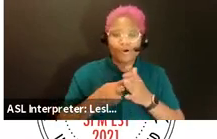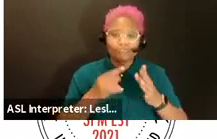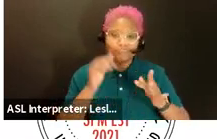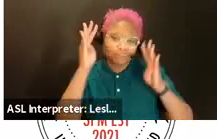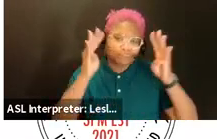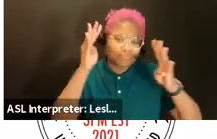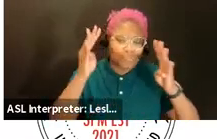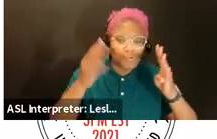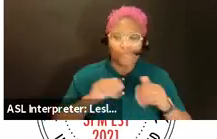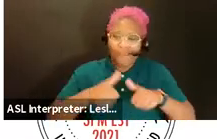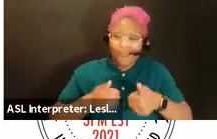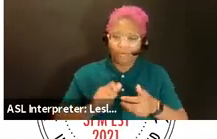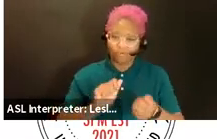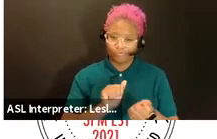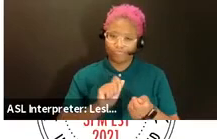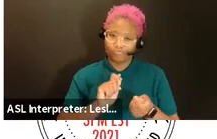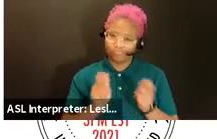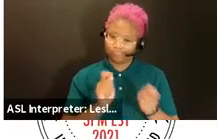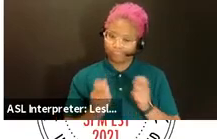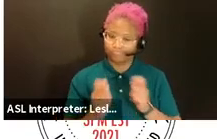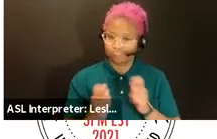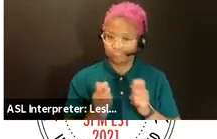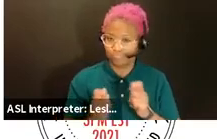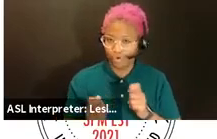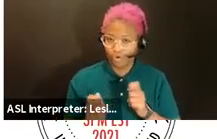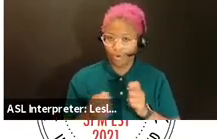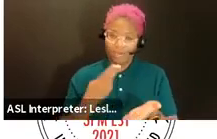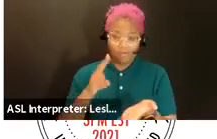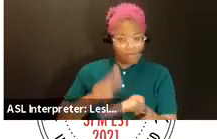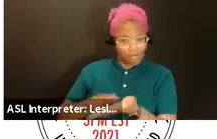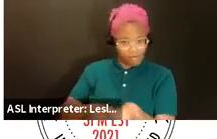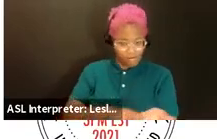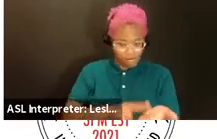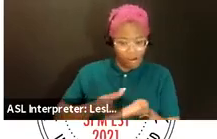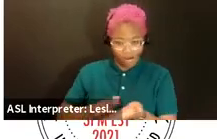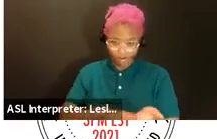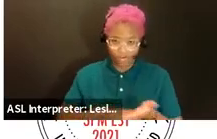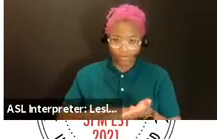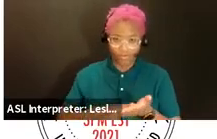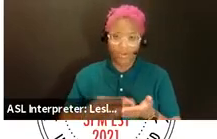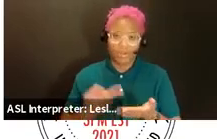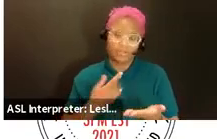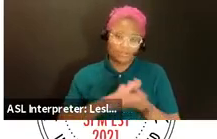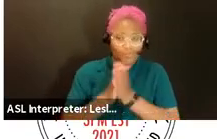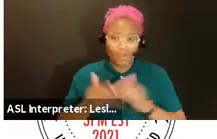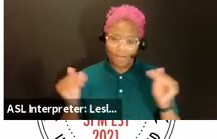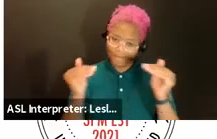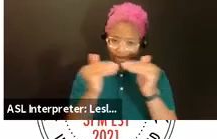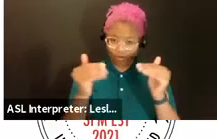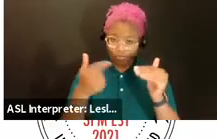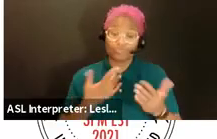information about the amazing work being done to rethink how we contract, I'm going to put in the chat some links to some of this critical